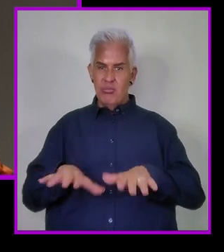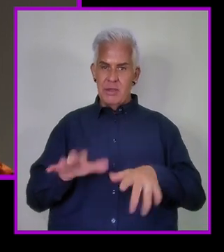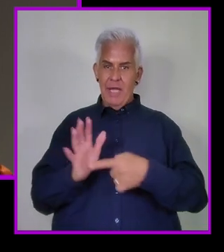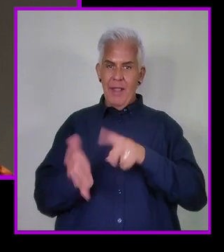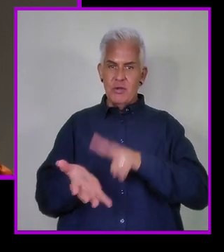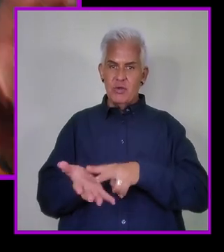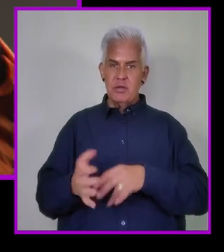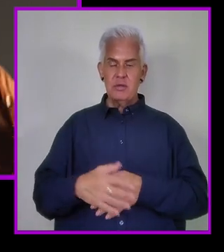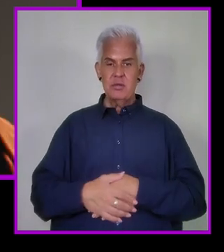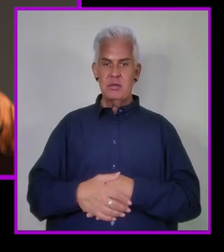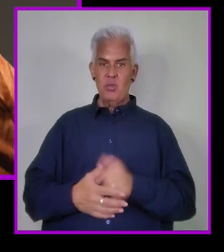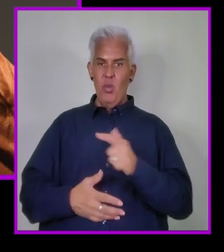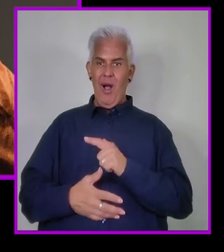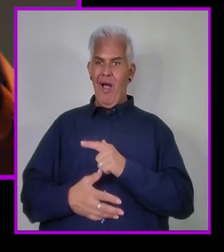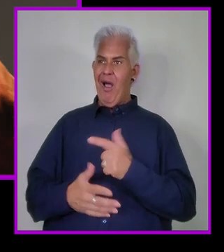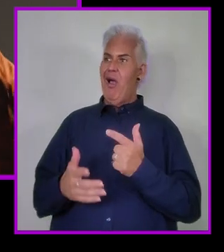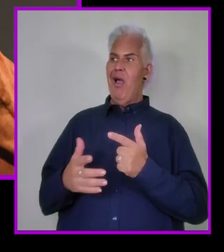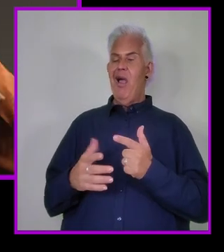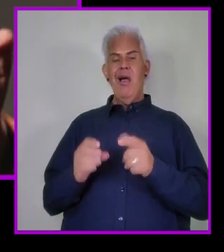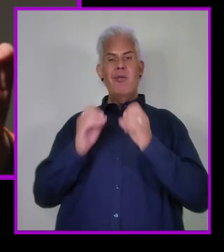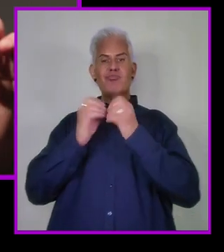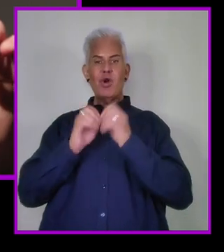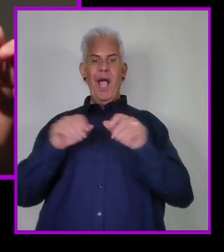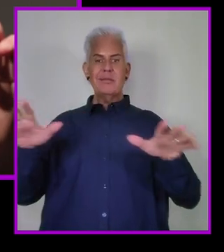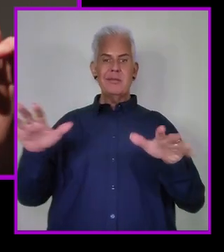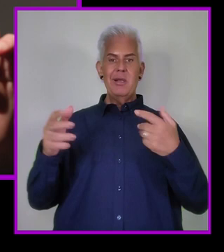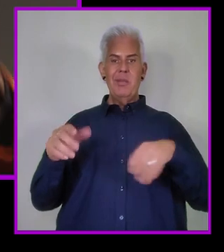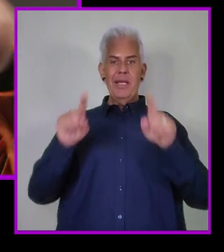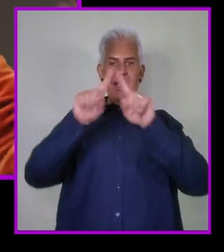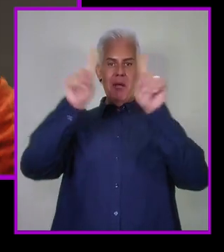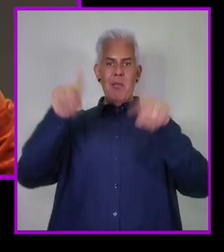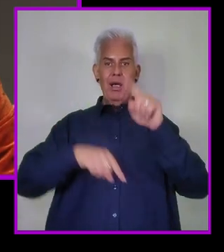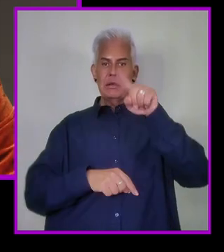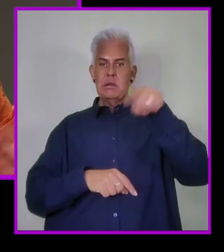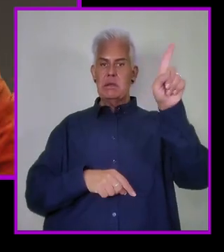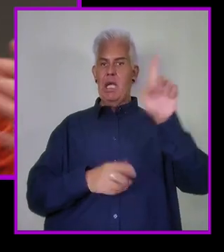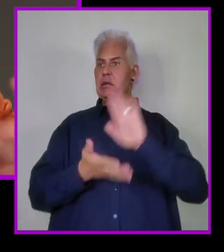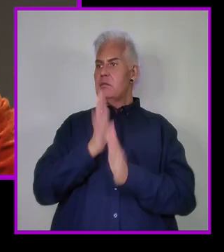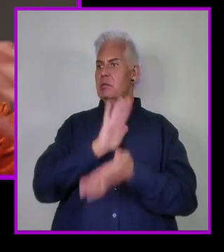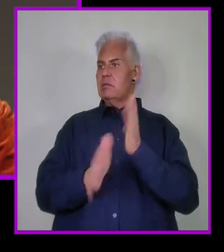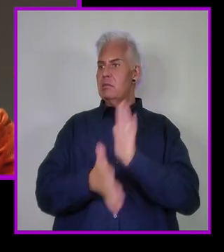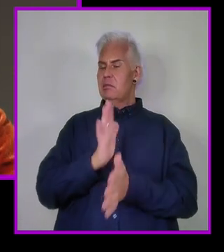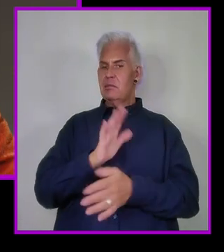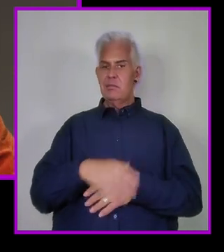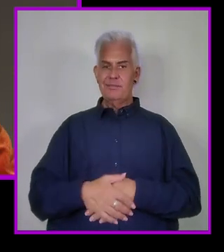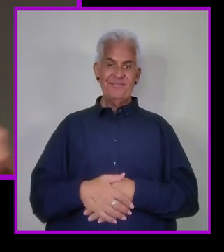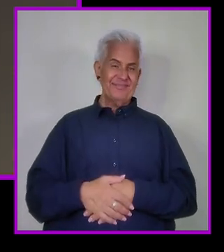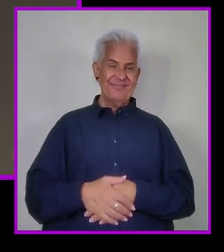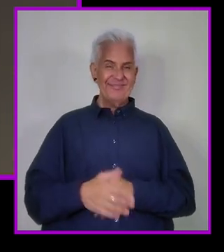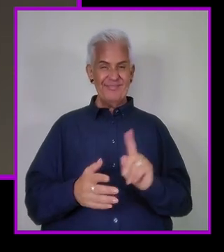television because the broadcasters had come into it, they ticked the box and moved on because that's what you know